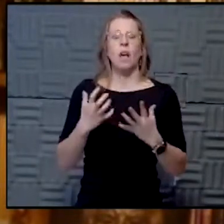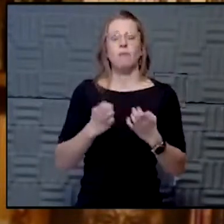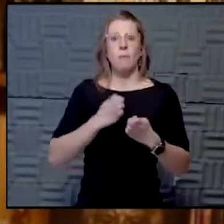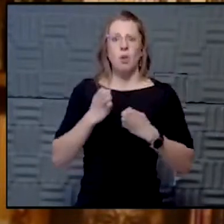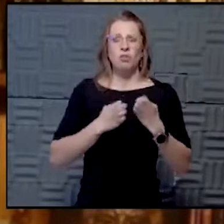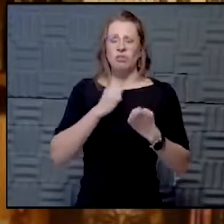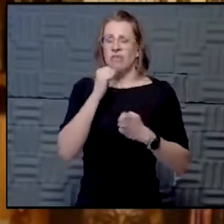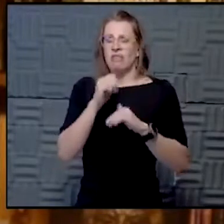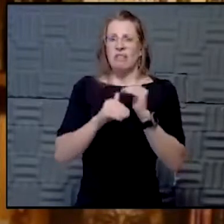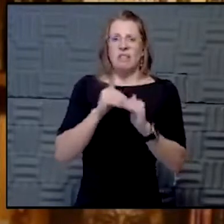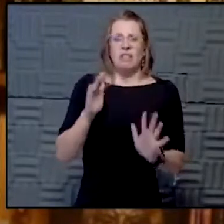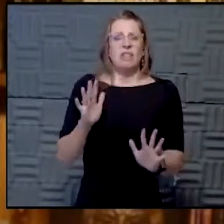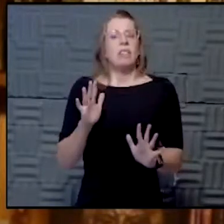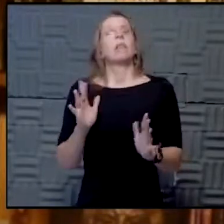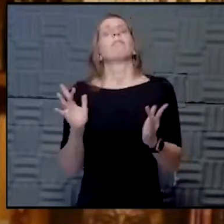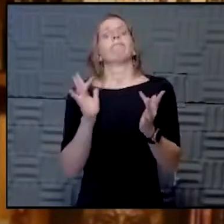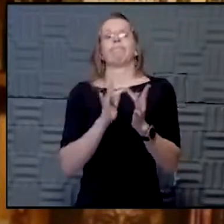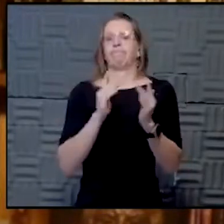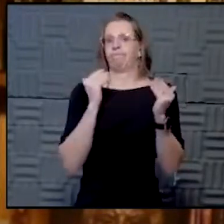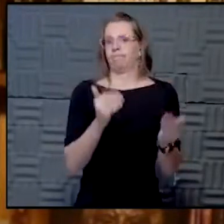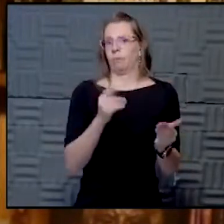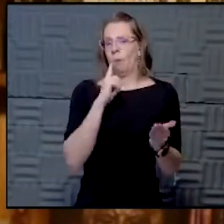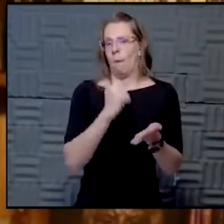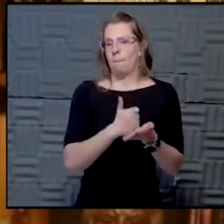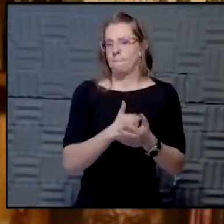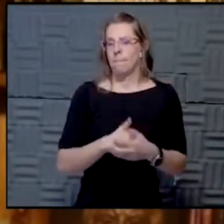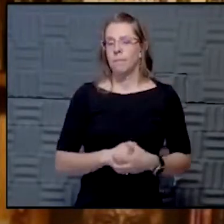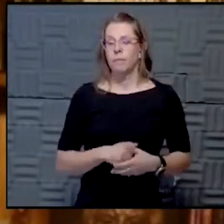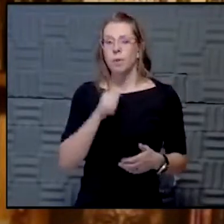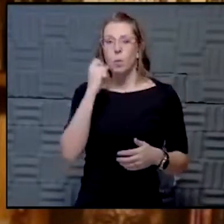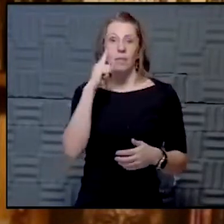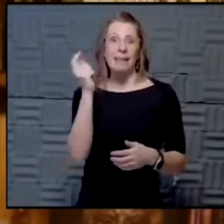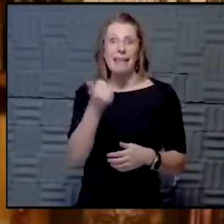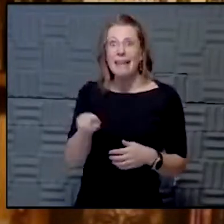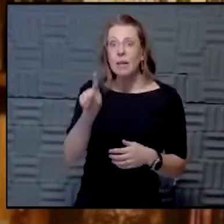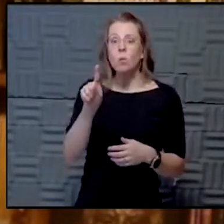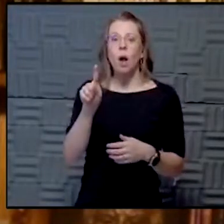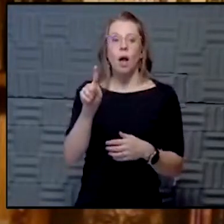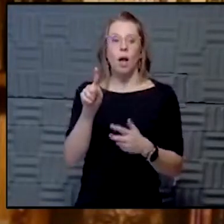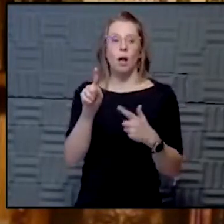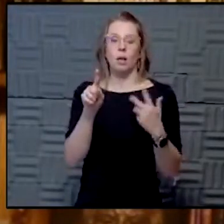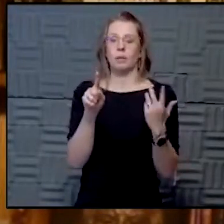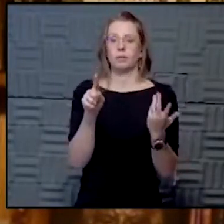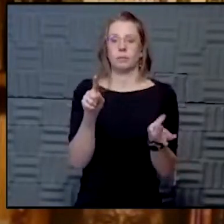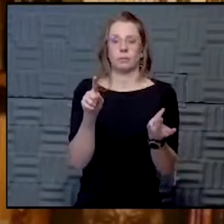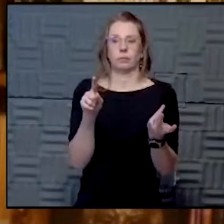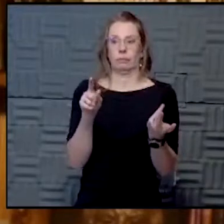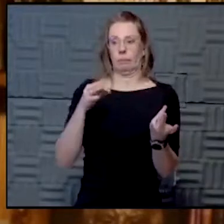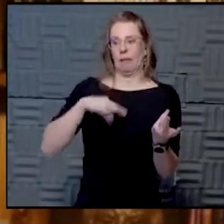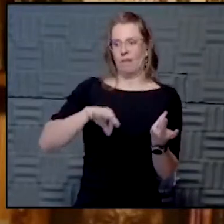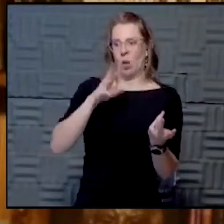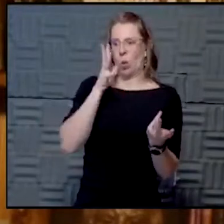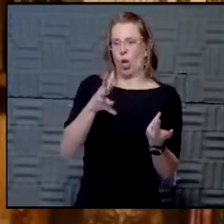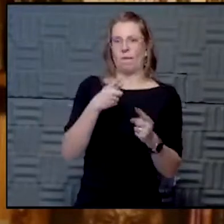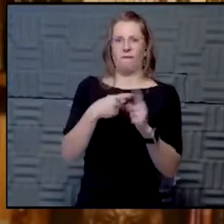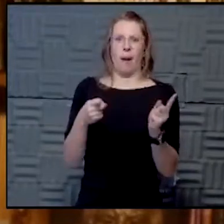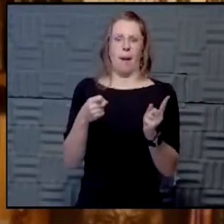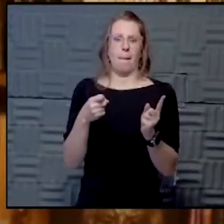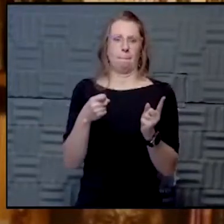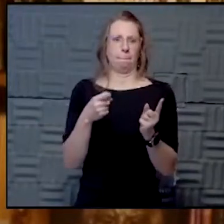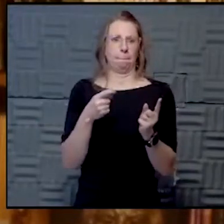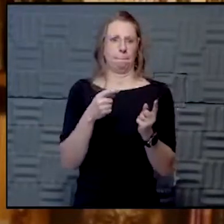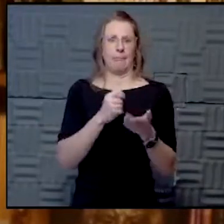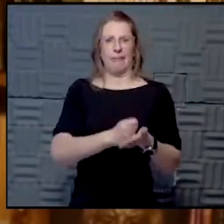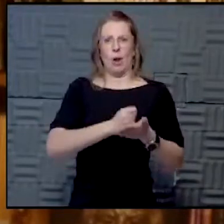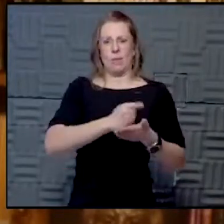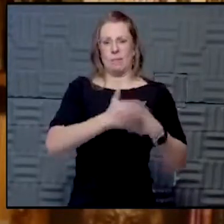discomfort, definitely reach out for help. And I don't think that there's anyone who wouldn't stand to benefit from the psychotherapeutic